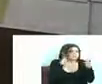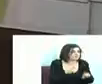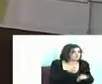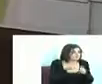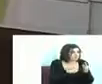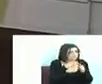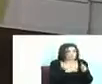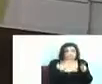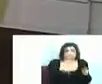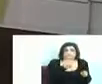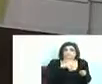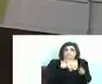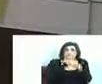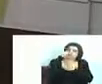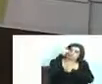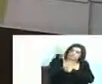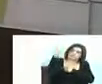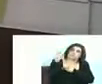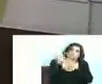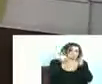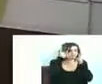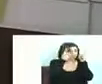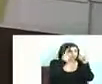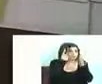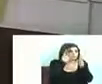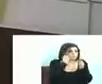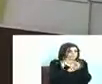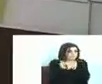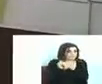we dream and wonder together.